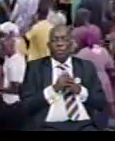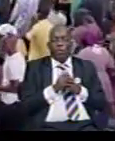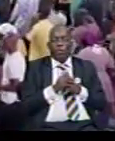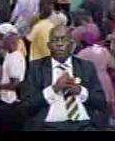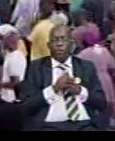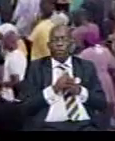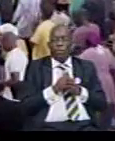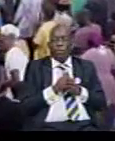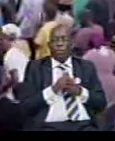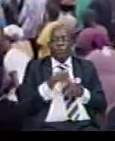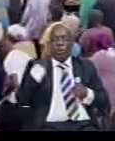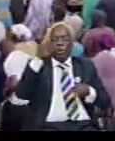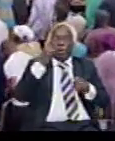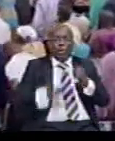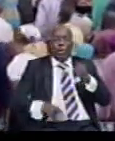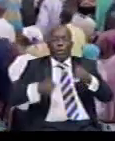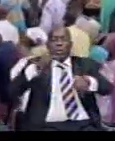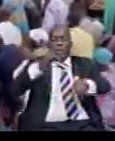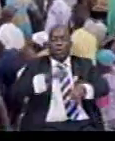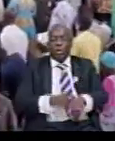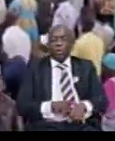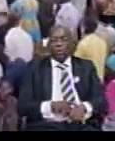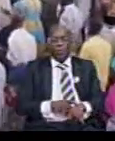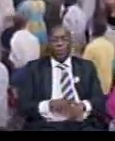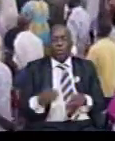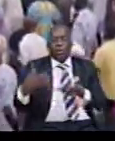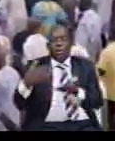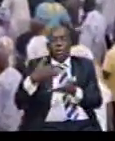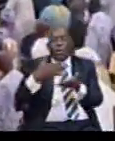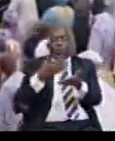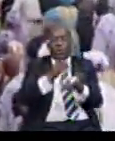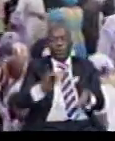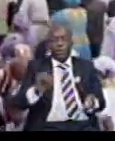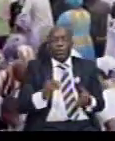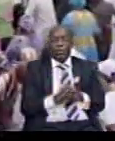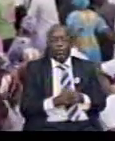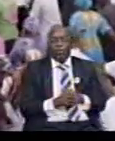End time harvesting.